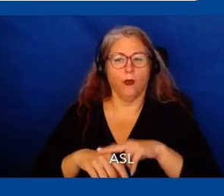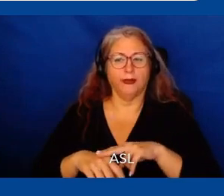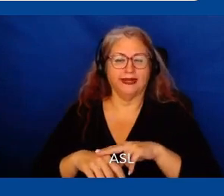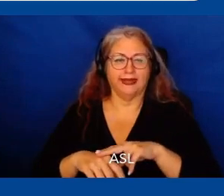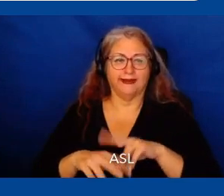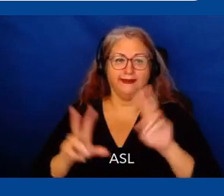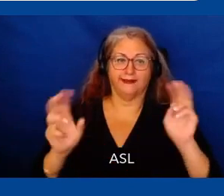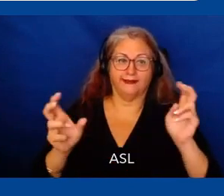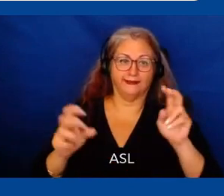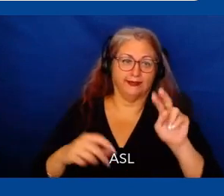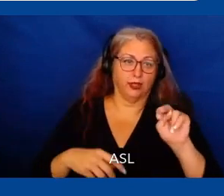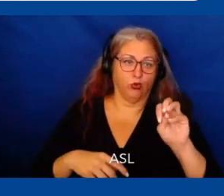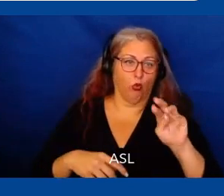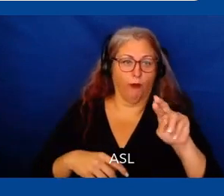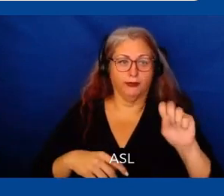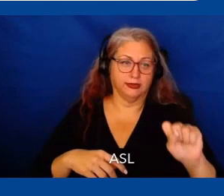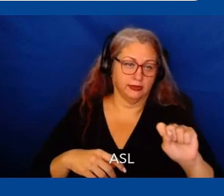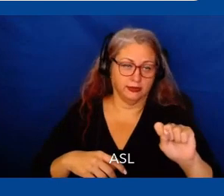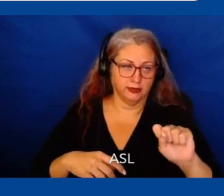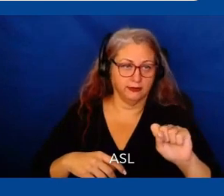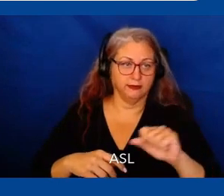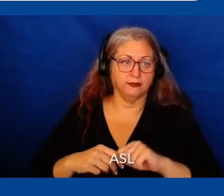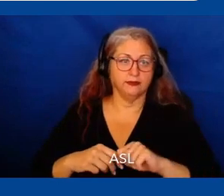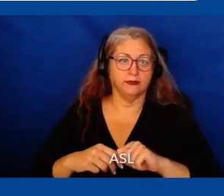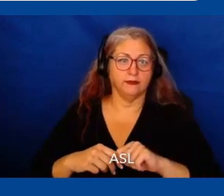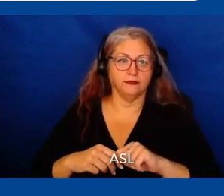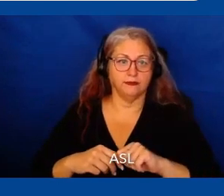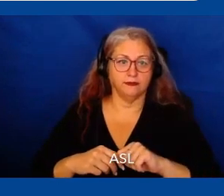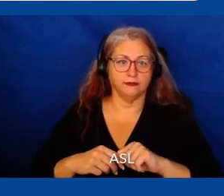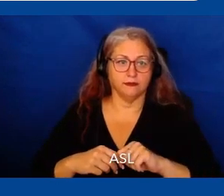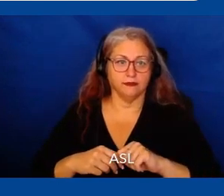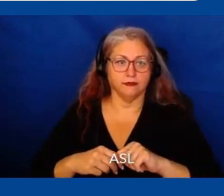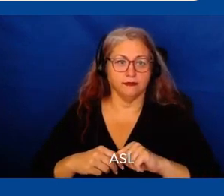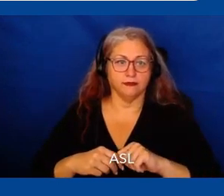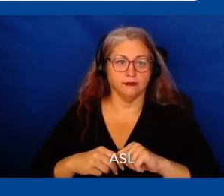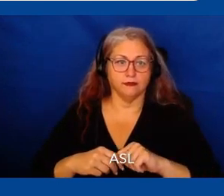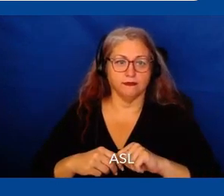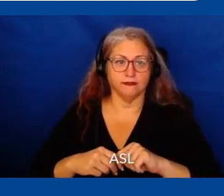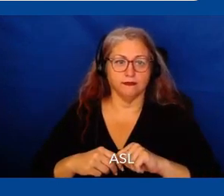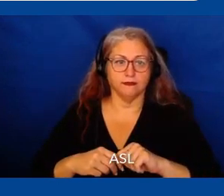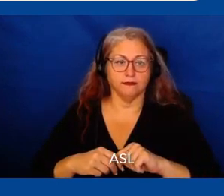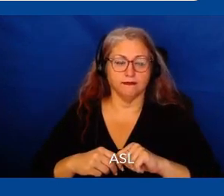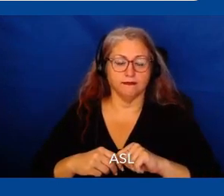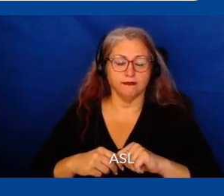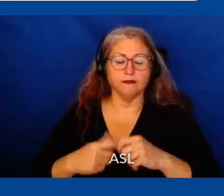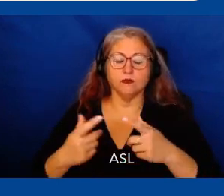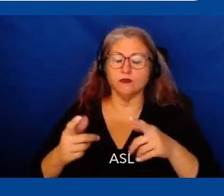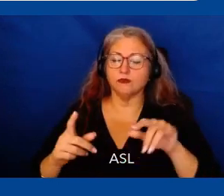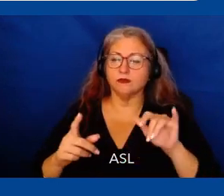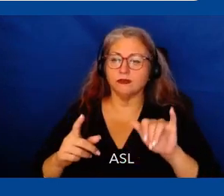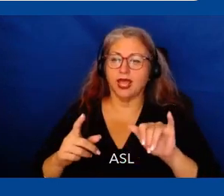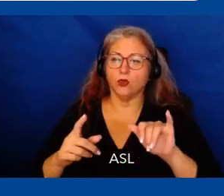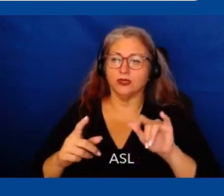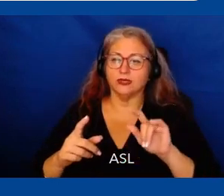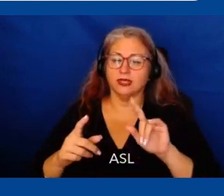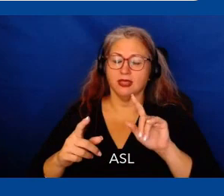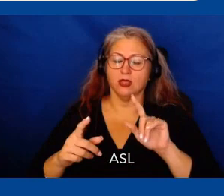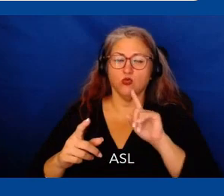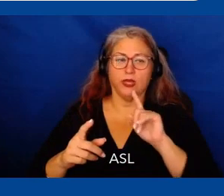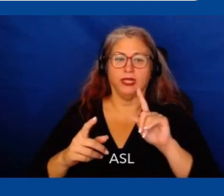norms or um, laws. So that was like the frontier for